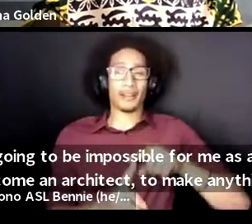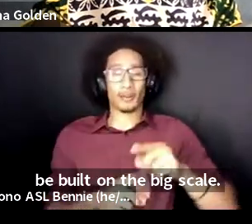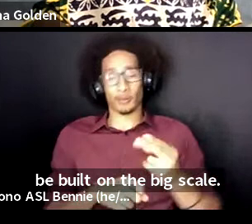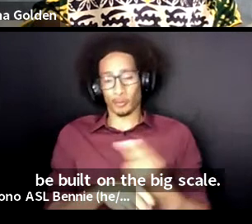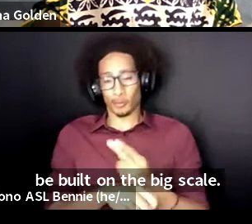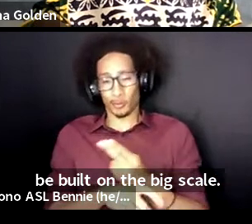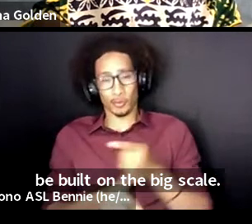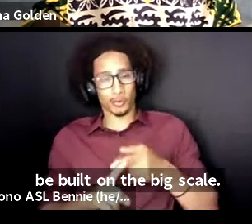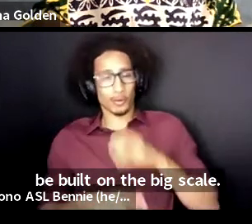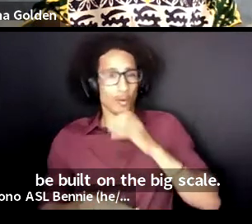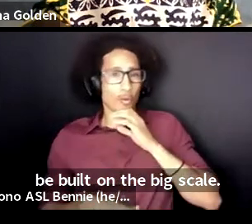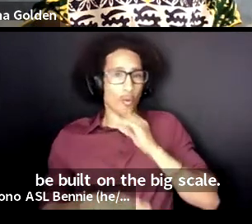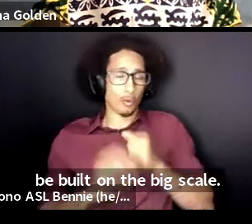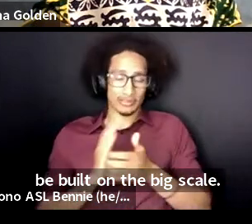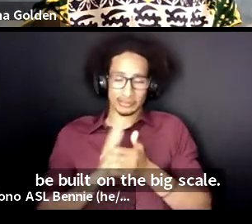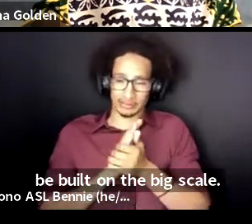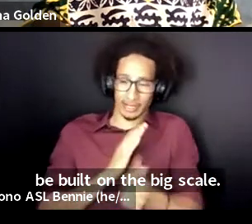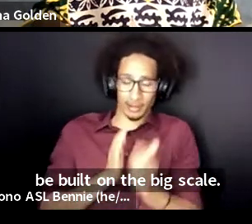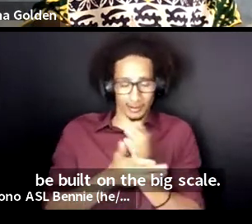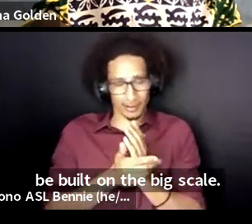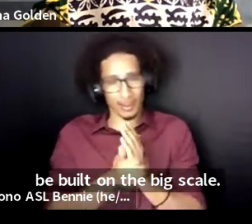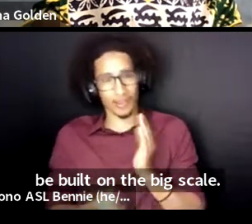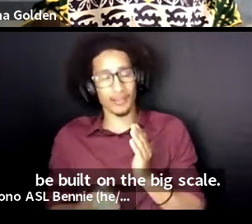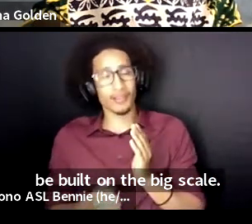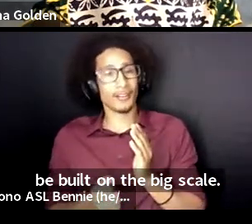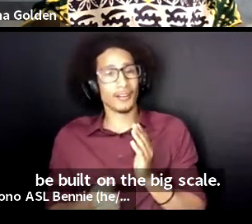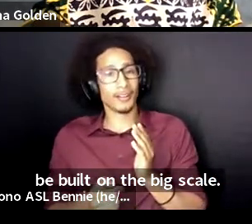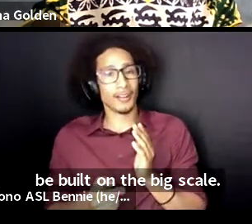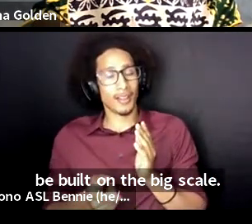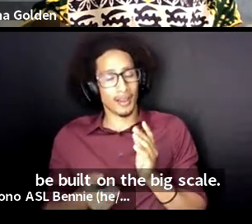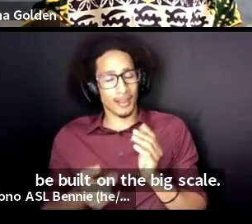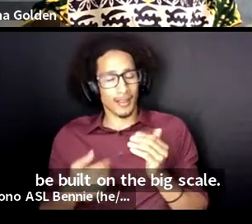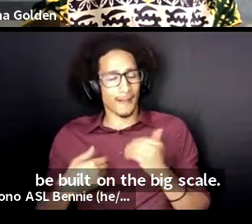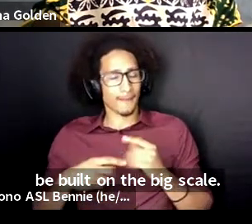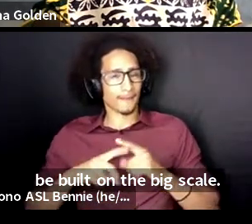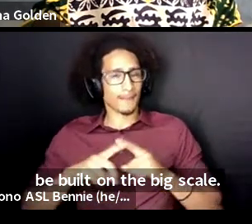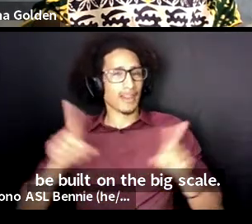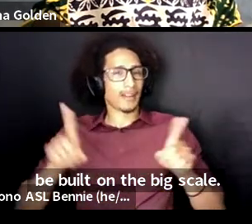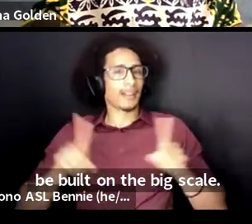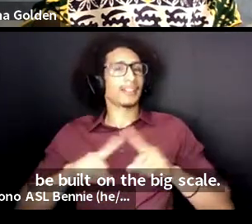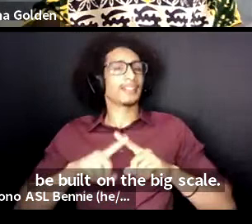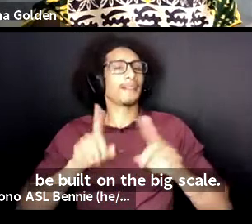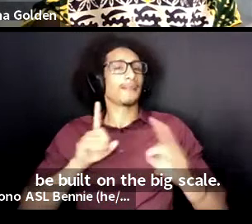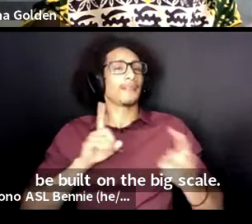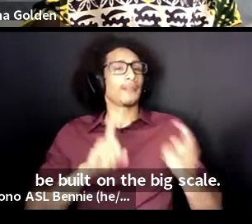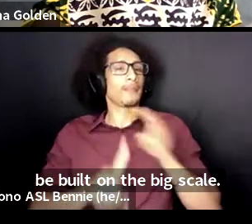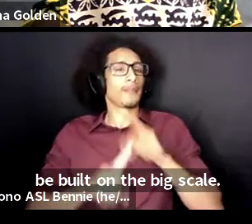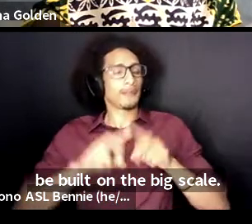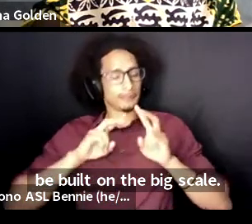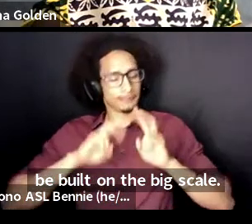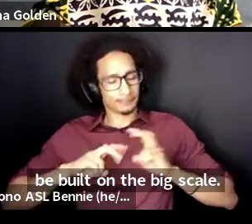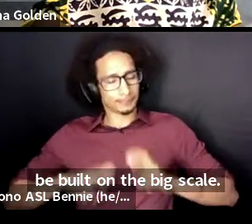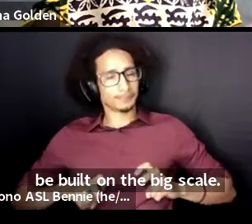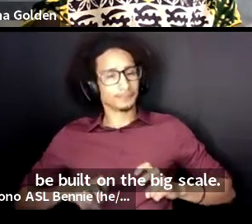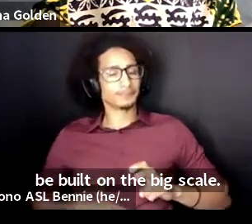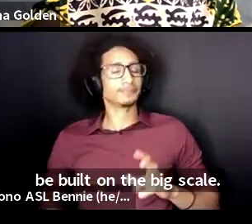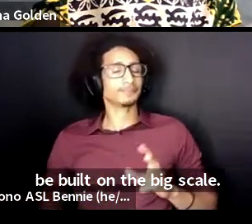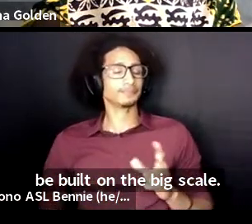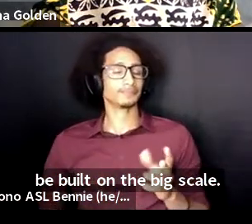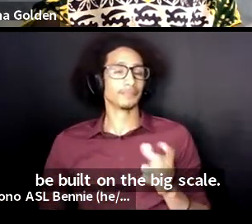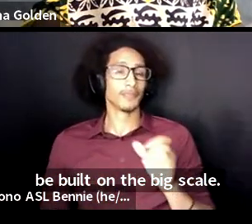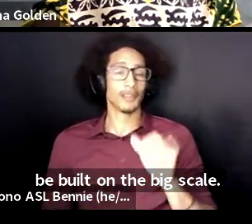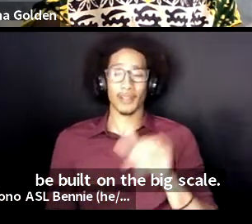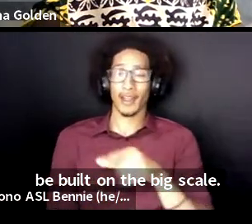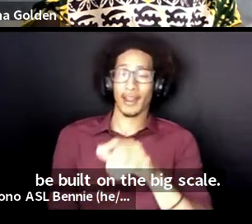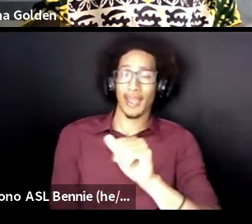this way again is really reflective. And you know, a lot of what both Zaviera and Abigail, you've been talking about, like